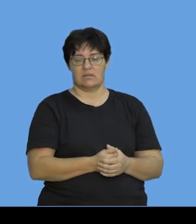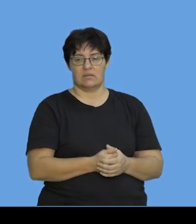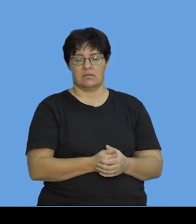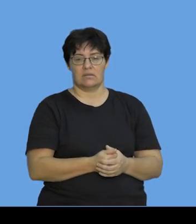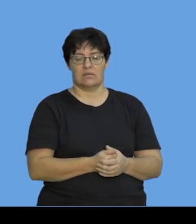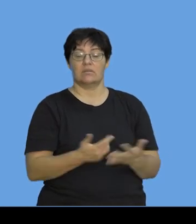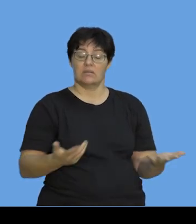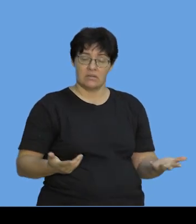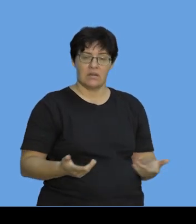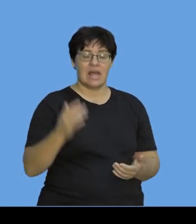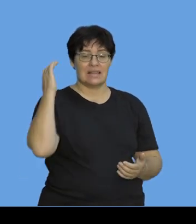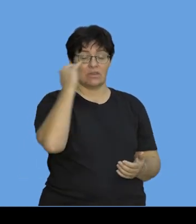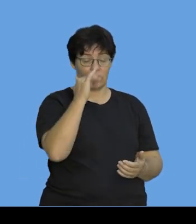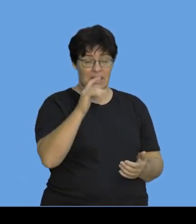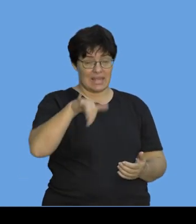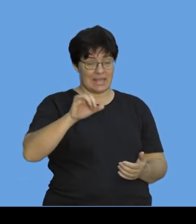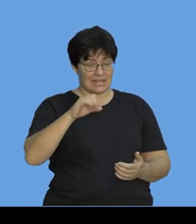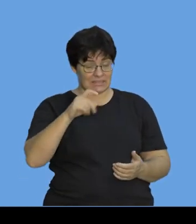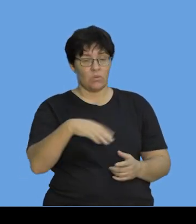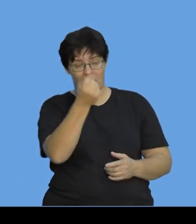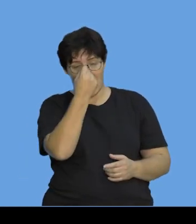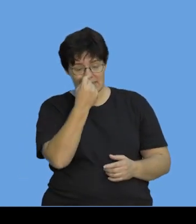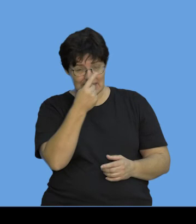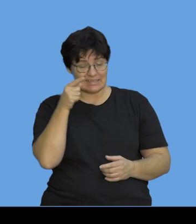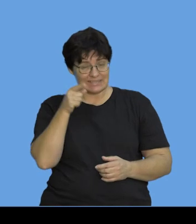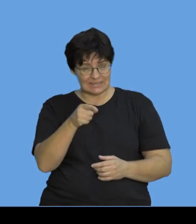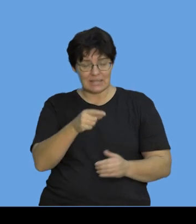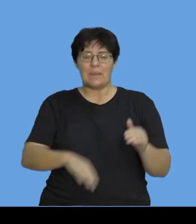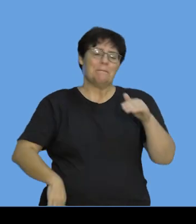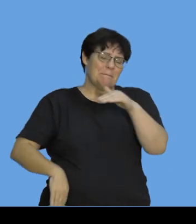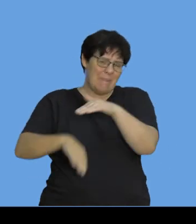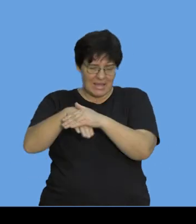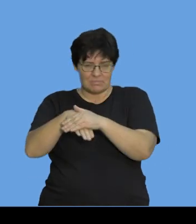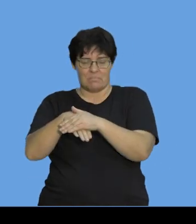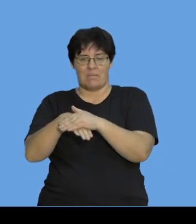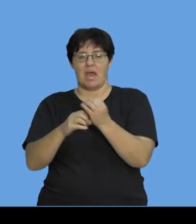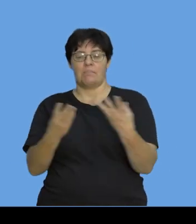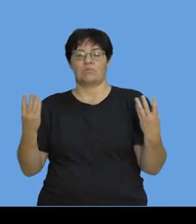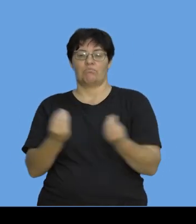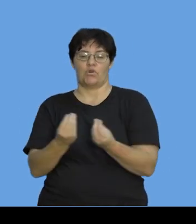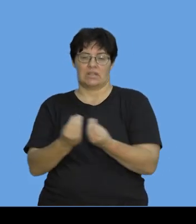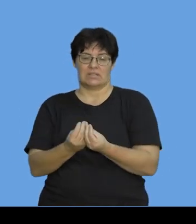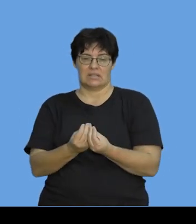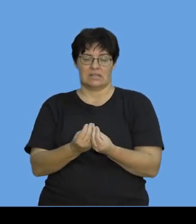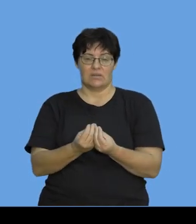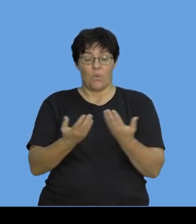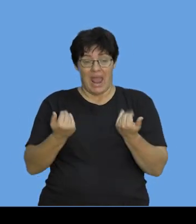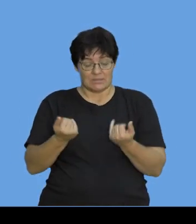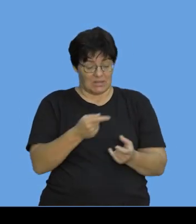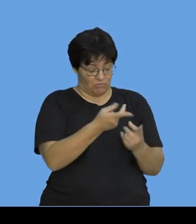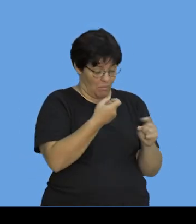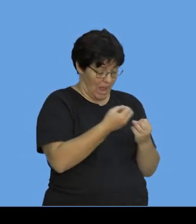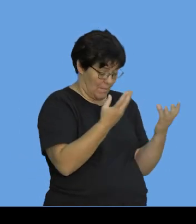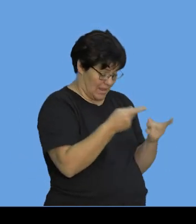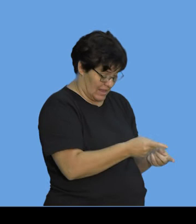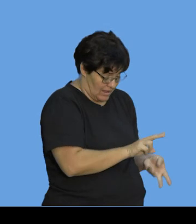when it comes to the theoretical yield, we understand that this is the maximum amount of product that is expected as calculated from